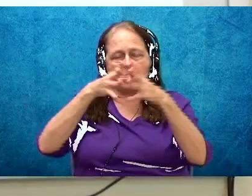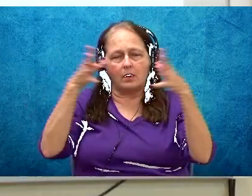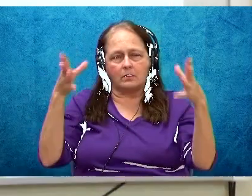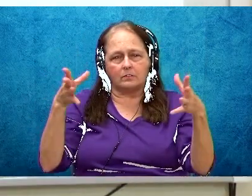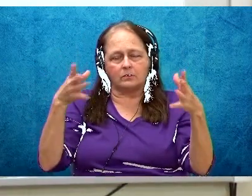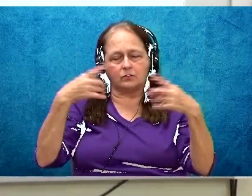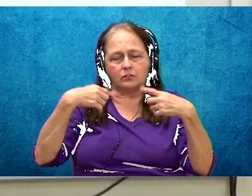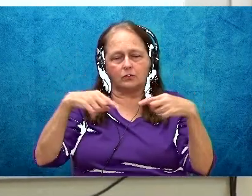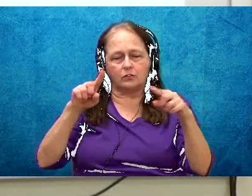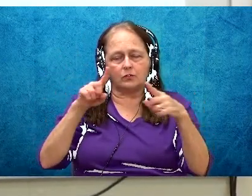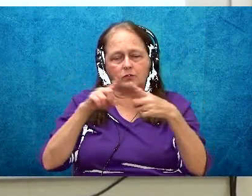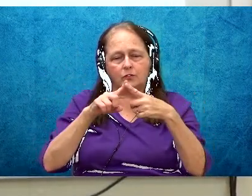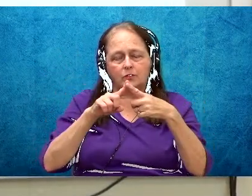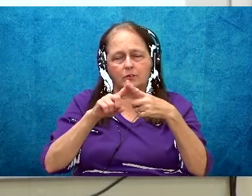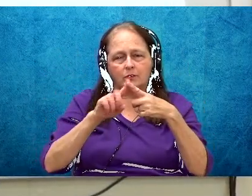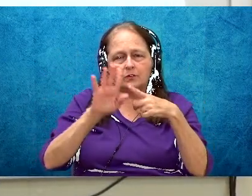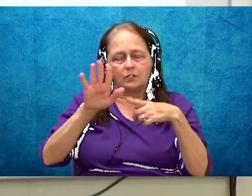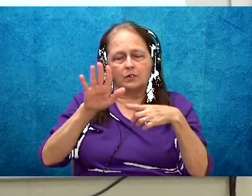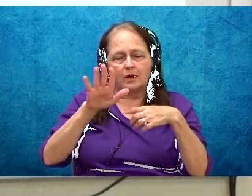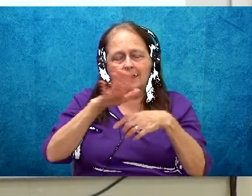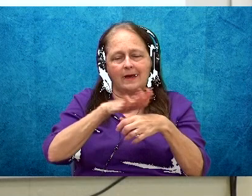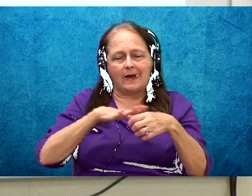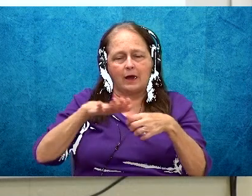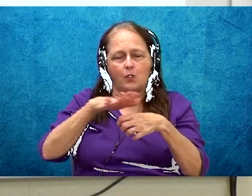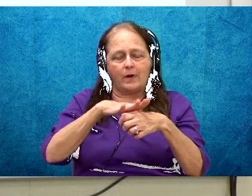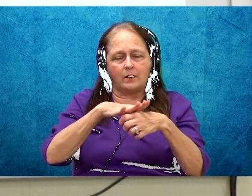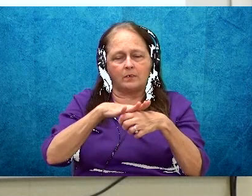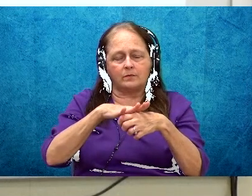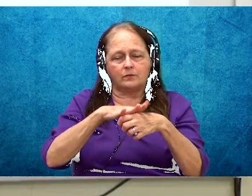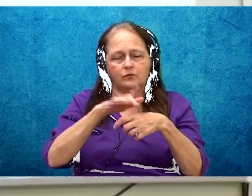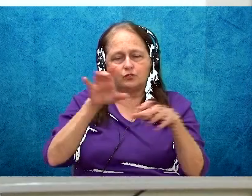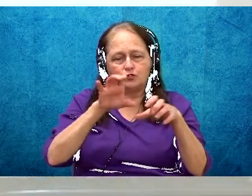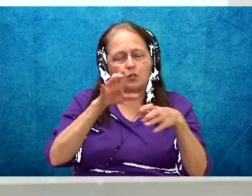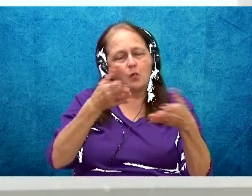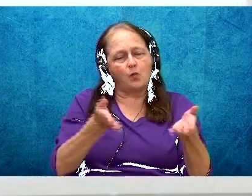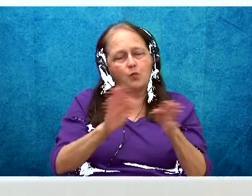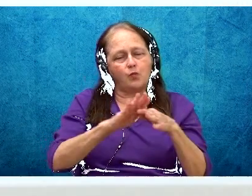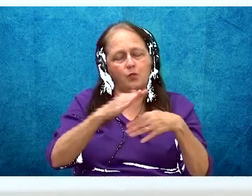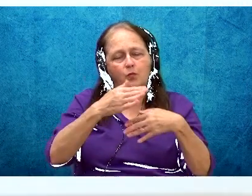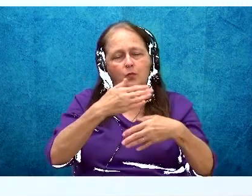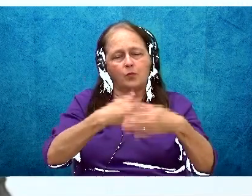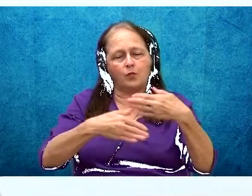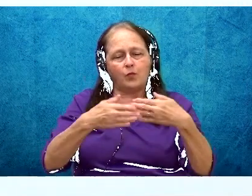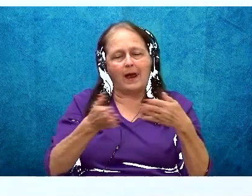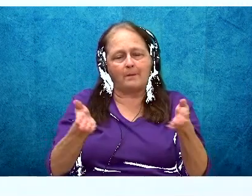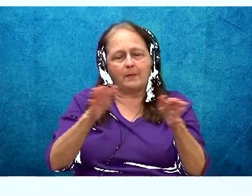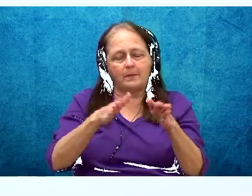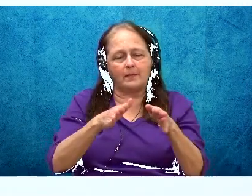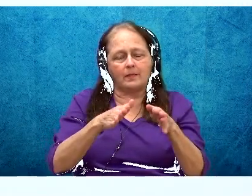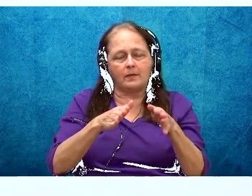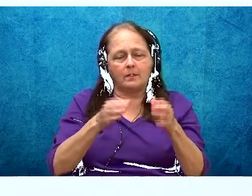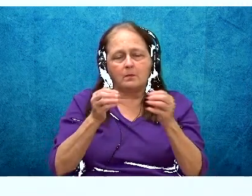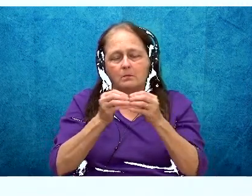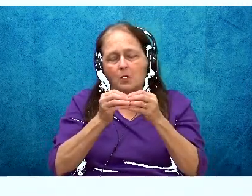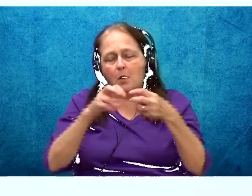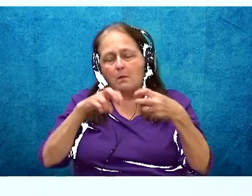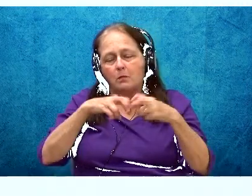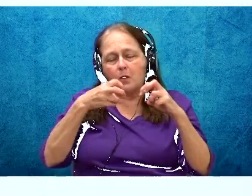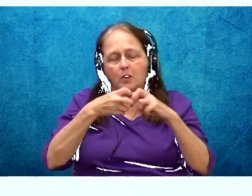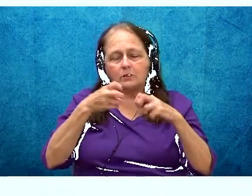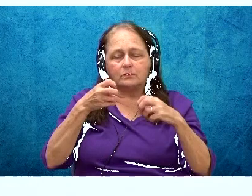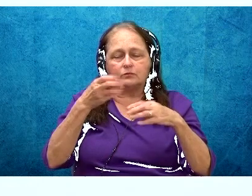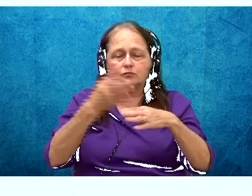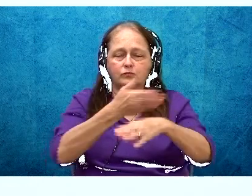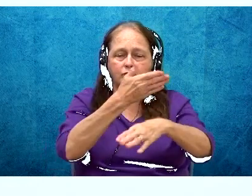can go back and do your own surface area wrapping paper activity, and you can do some extra problems to strengthen